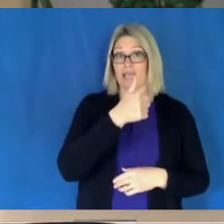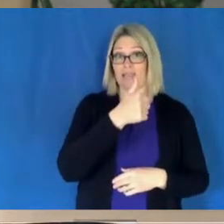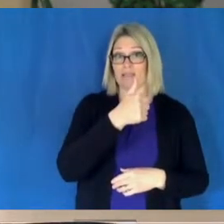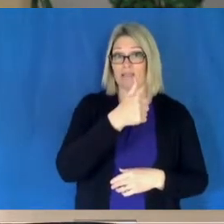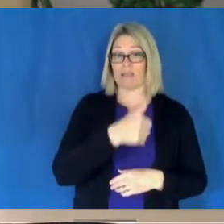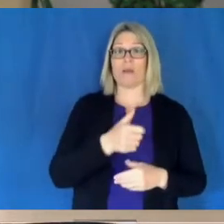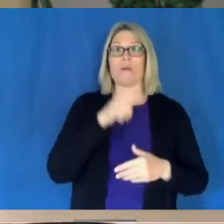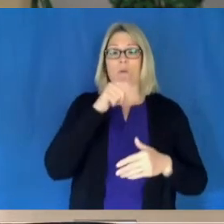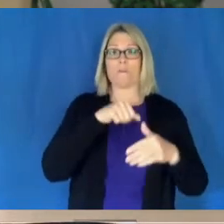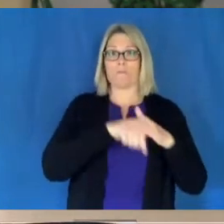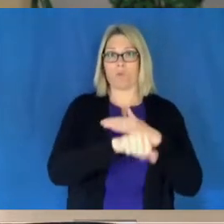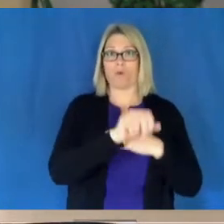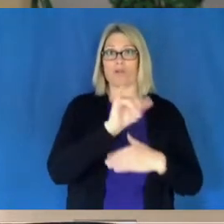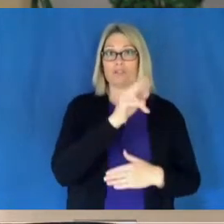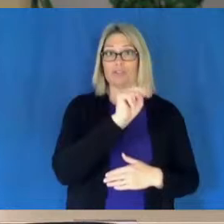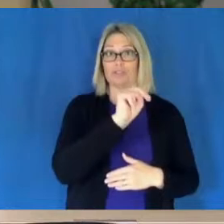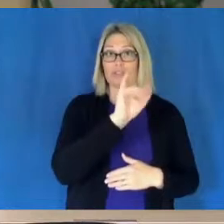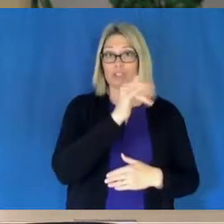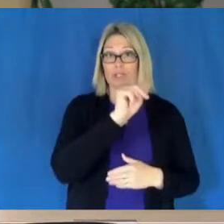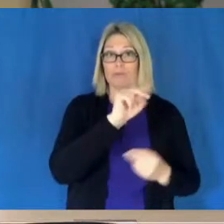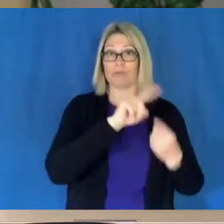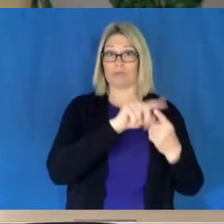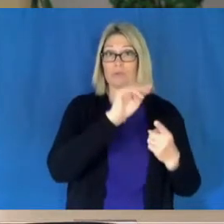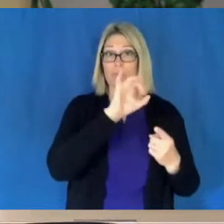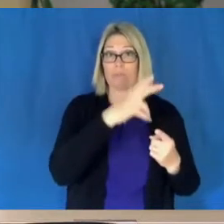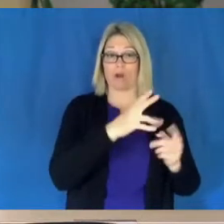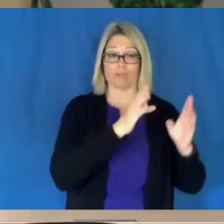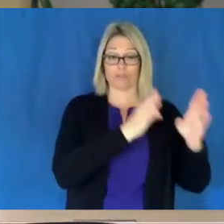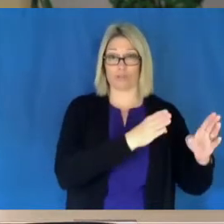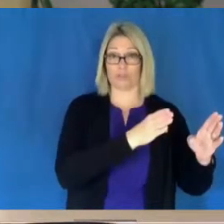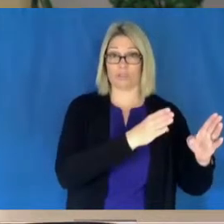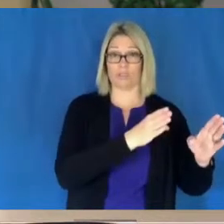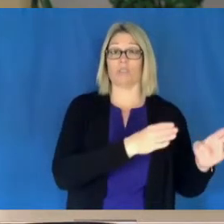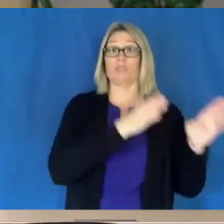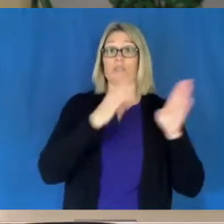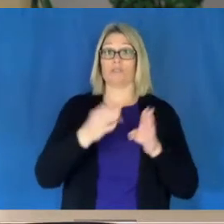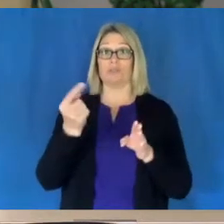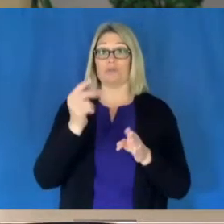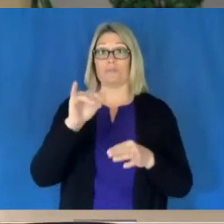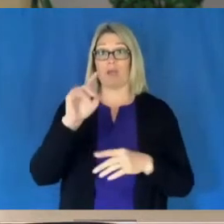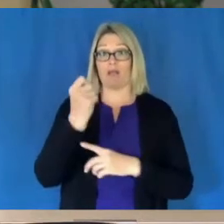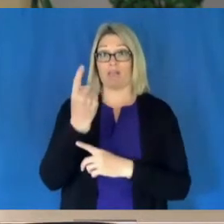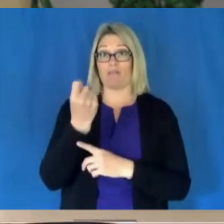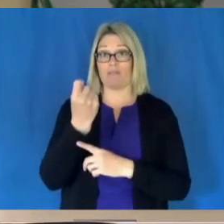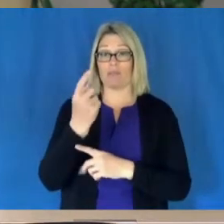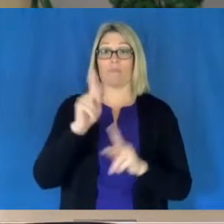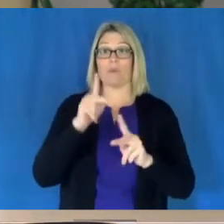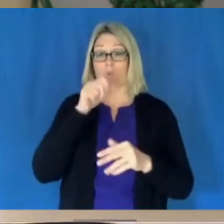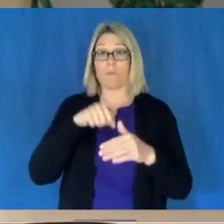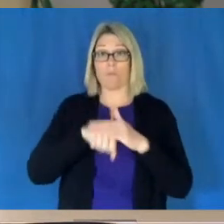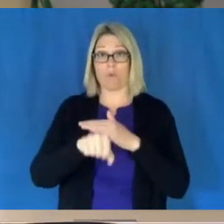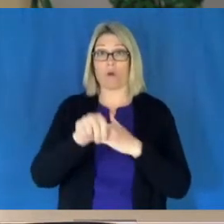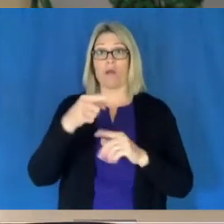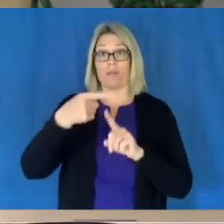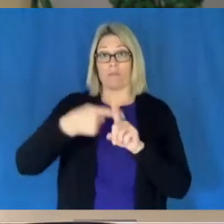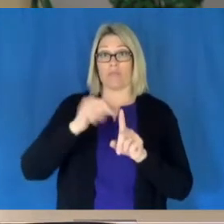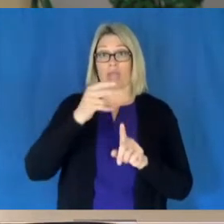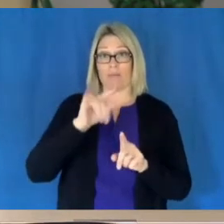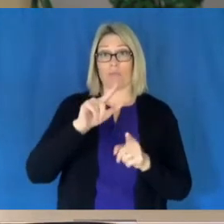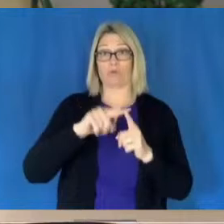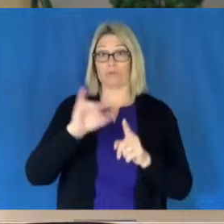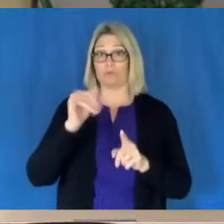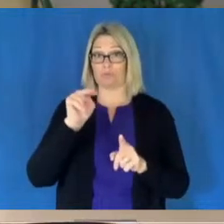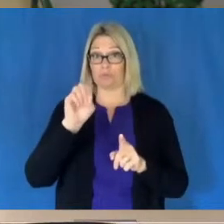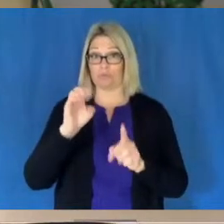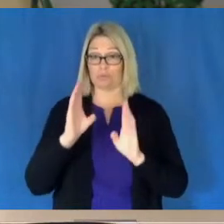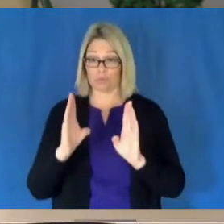born in the months of January through March. And on Tuesday, May 11th, individuals born in the months of April through June.